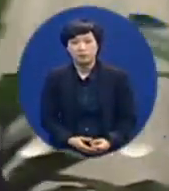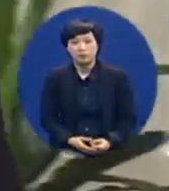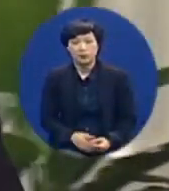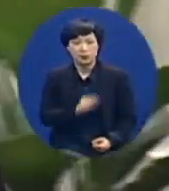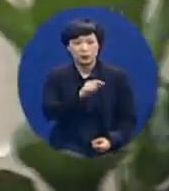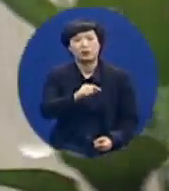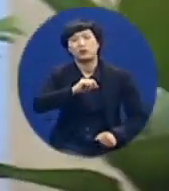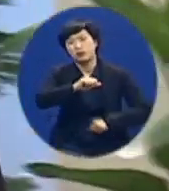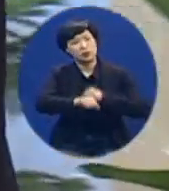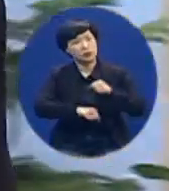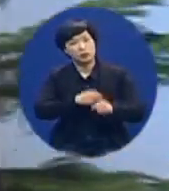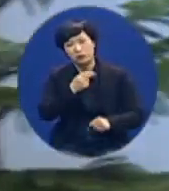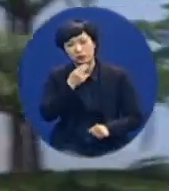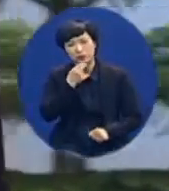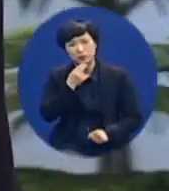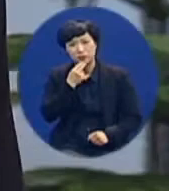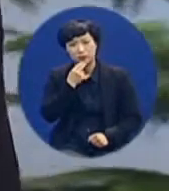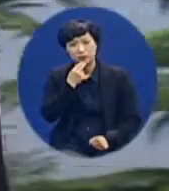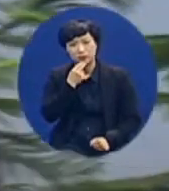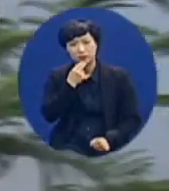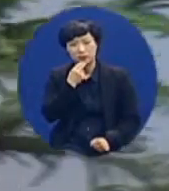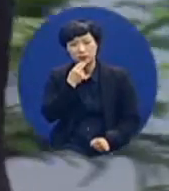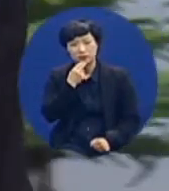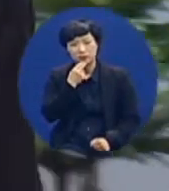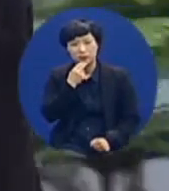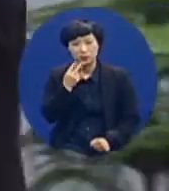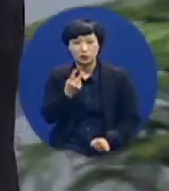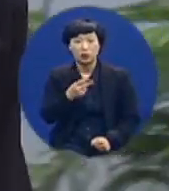They didn't have freedom.